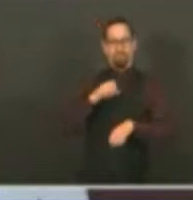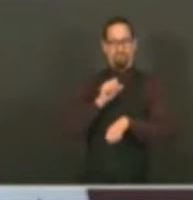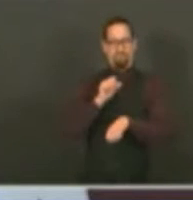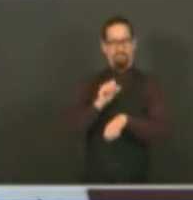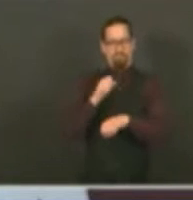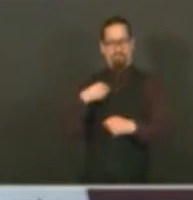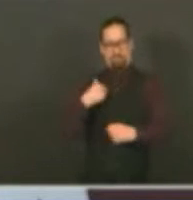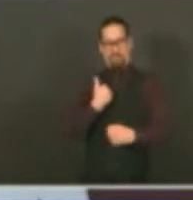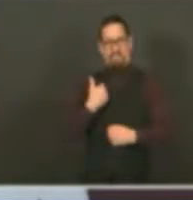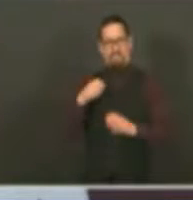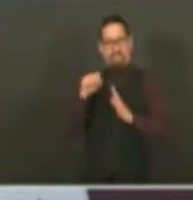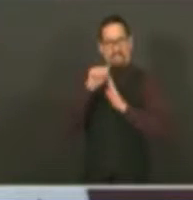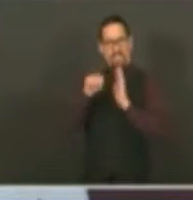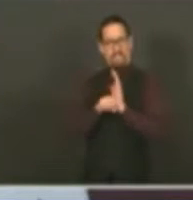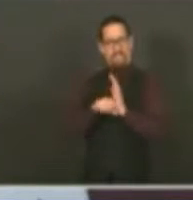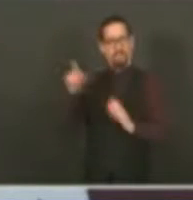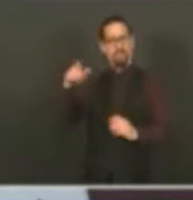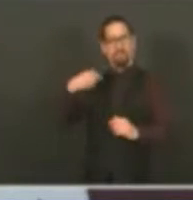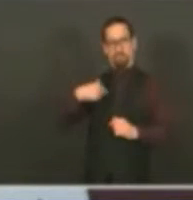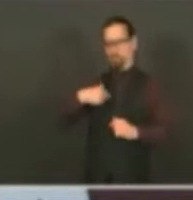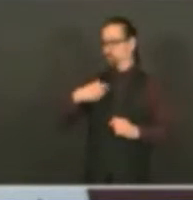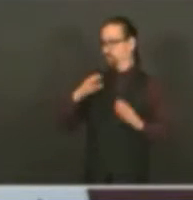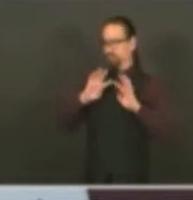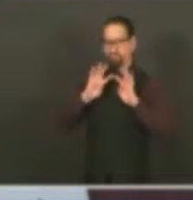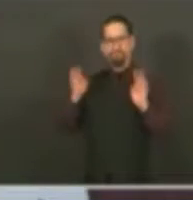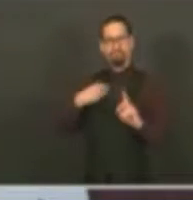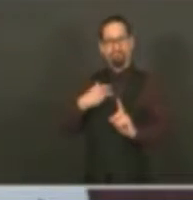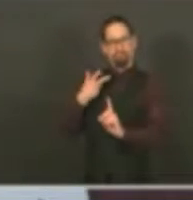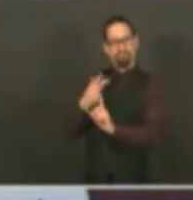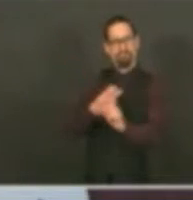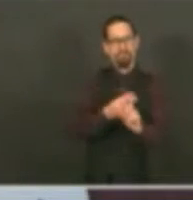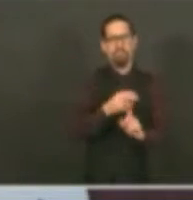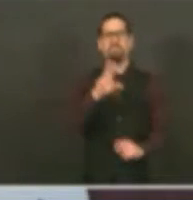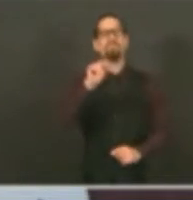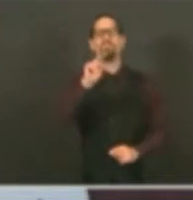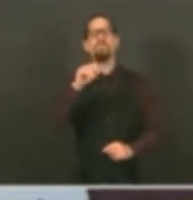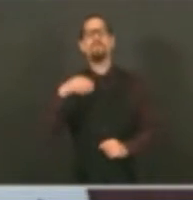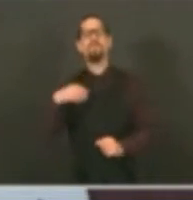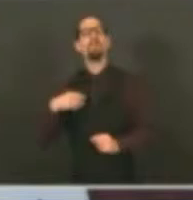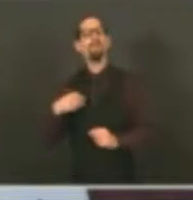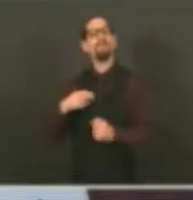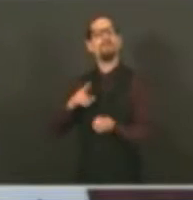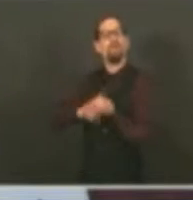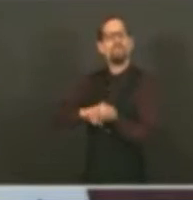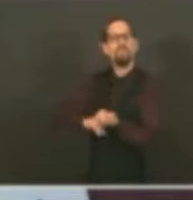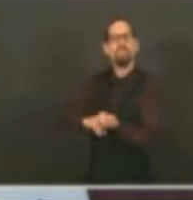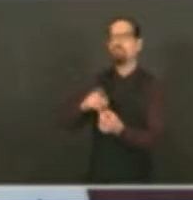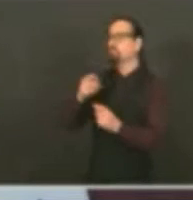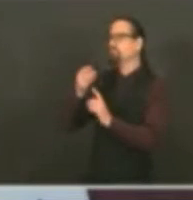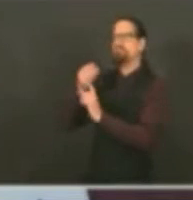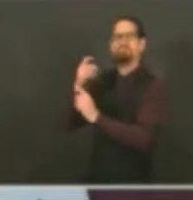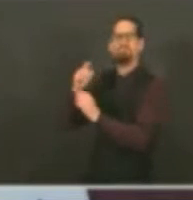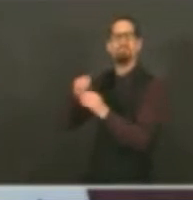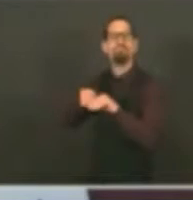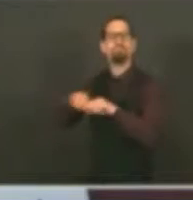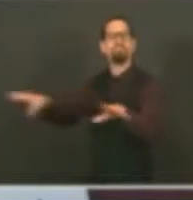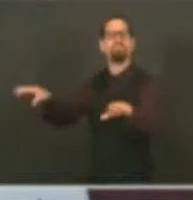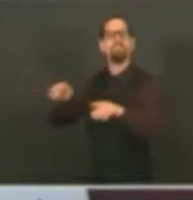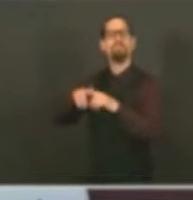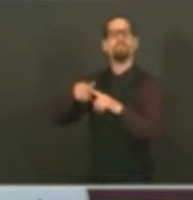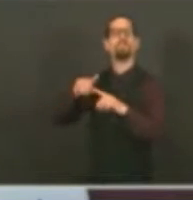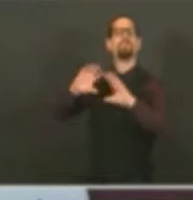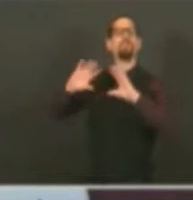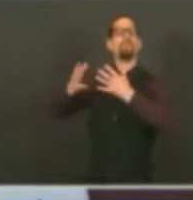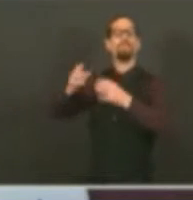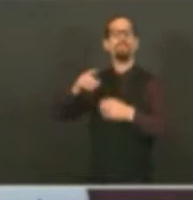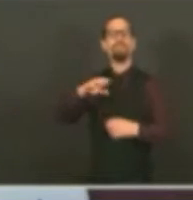healthcare providers. The state itself will not be administering the vaccine to people. And this is a little bit of a different model compared to